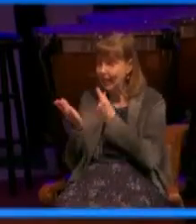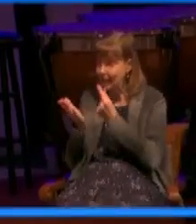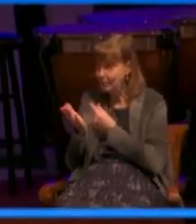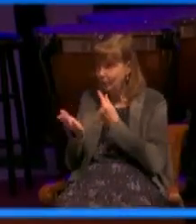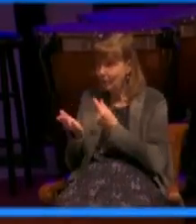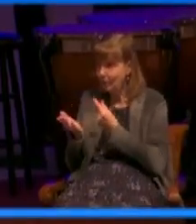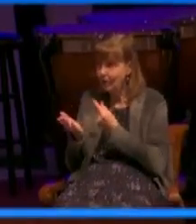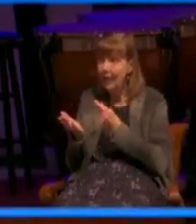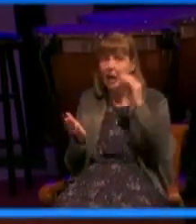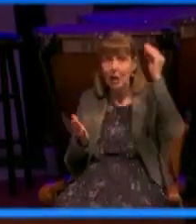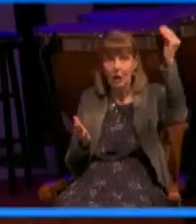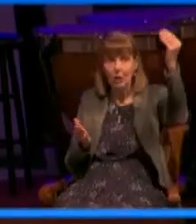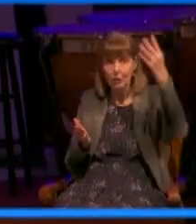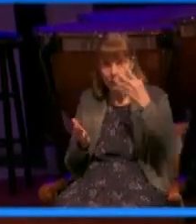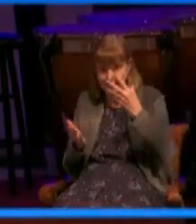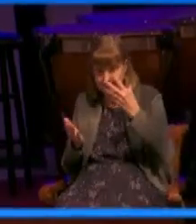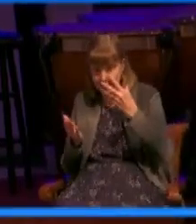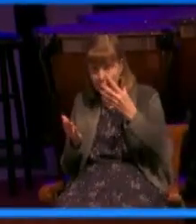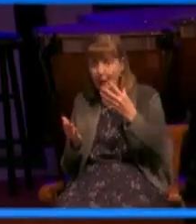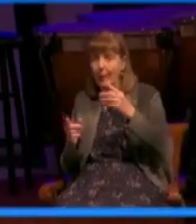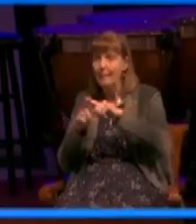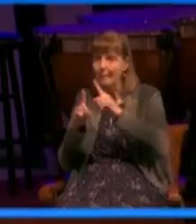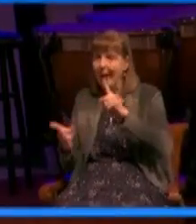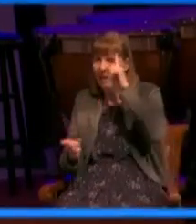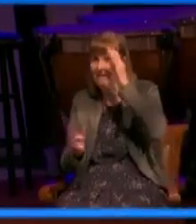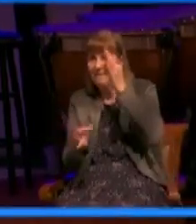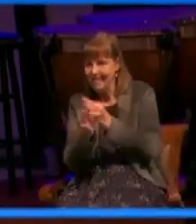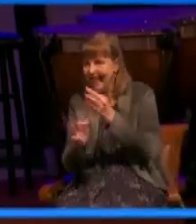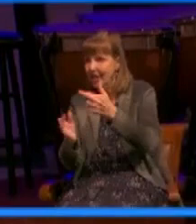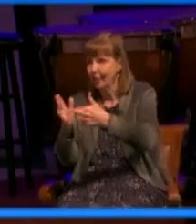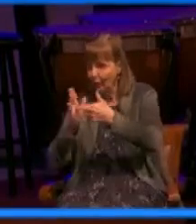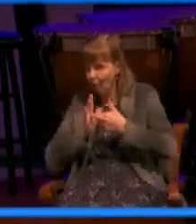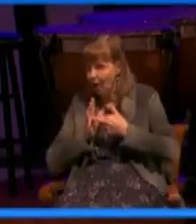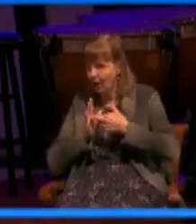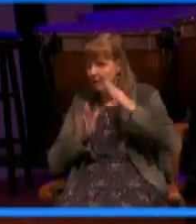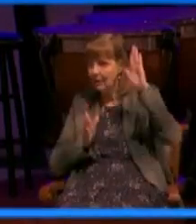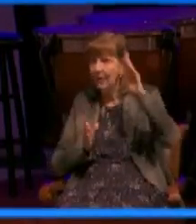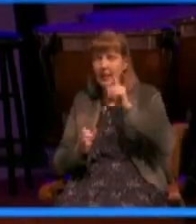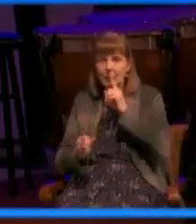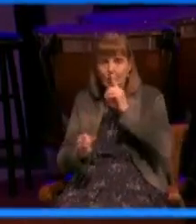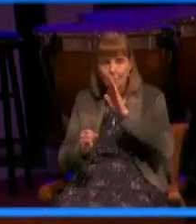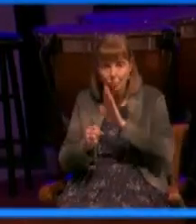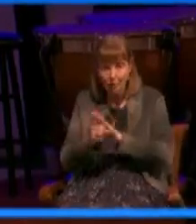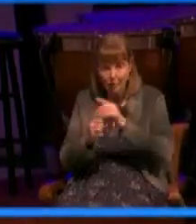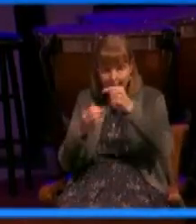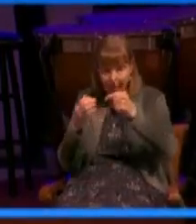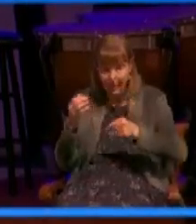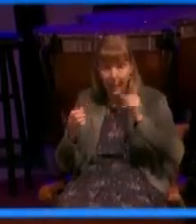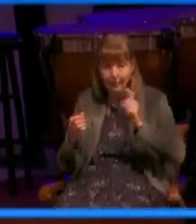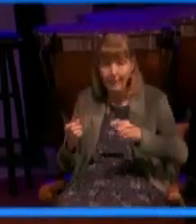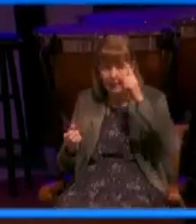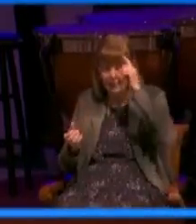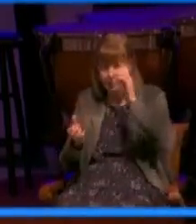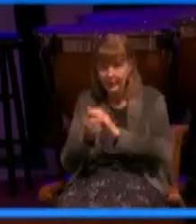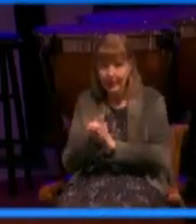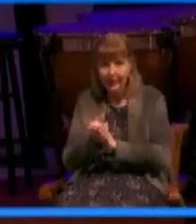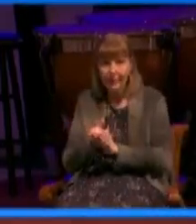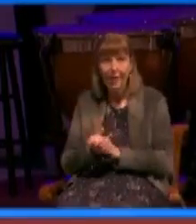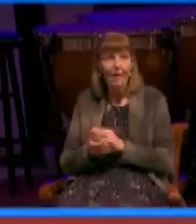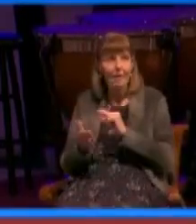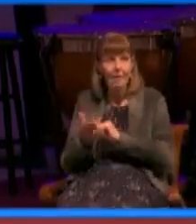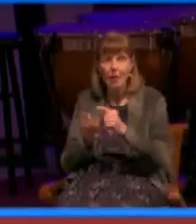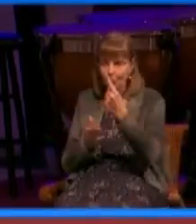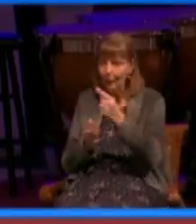required. We are to believe in his promises. Notice there in verse 1 what it says. Here is the requirement of the one who